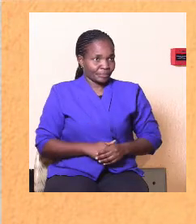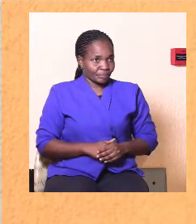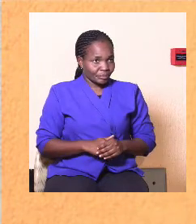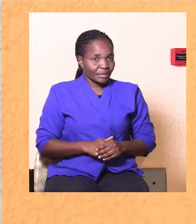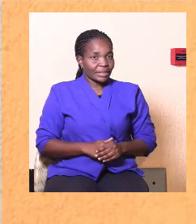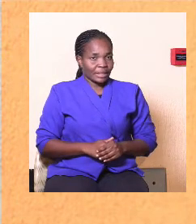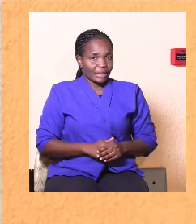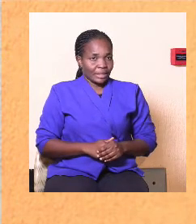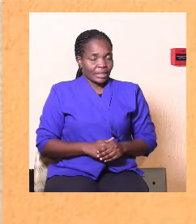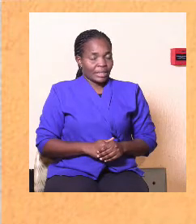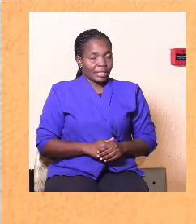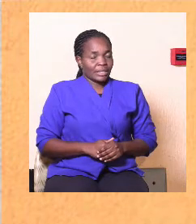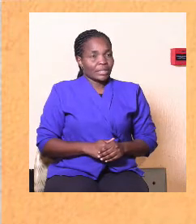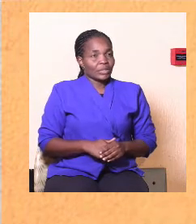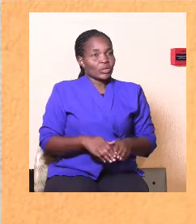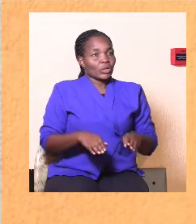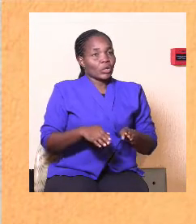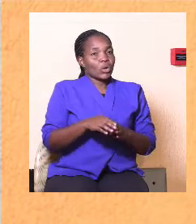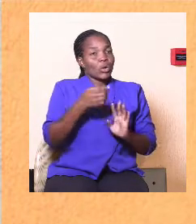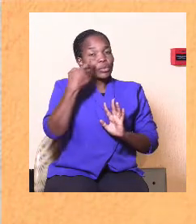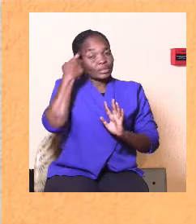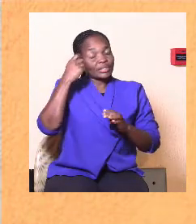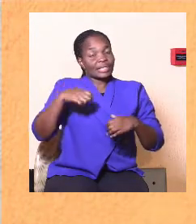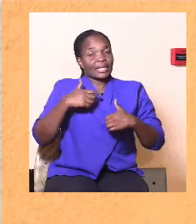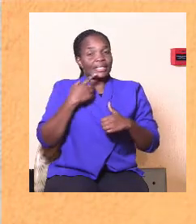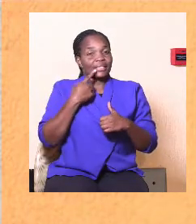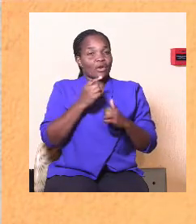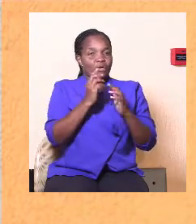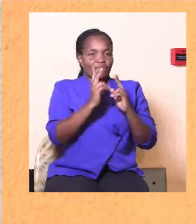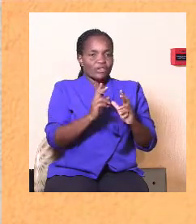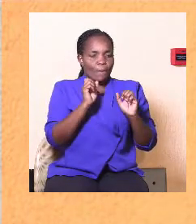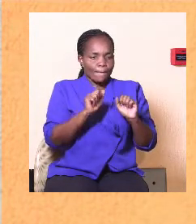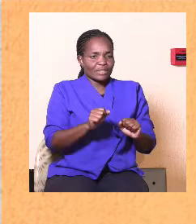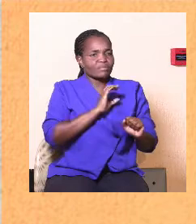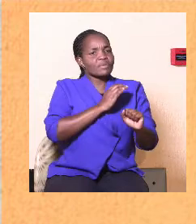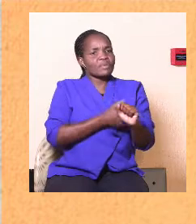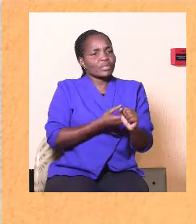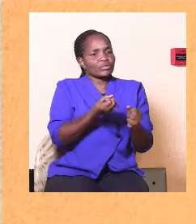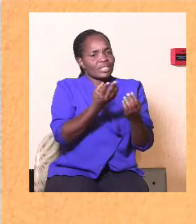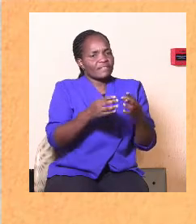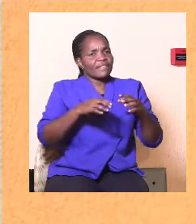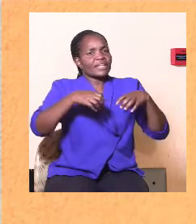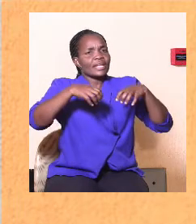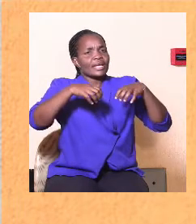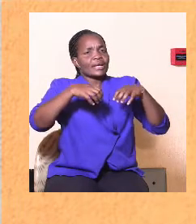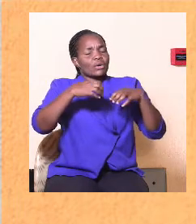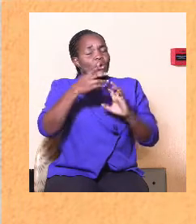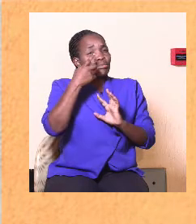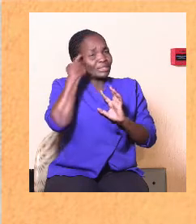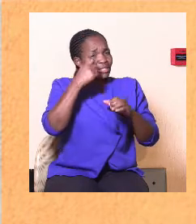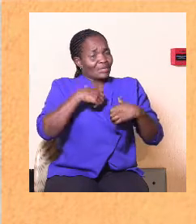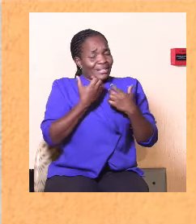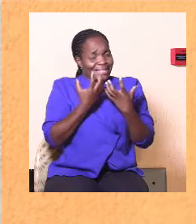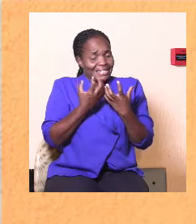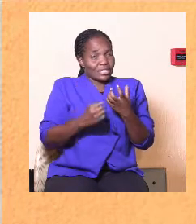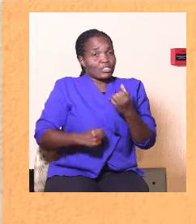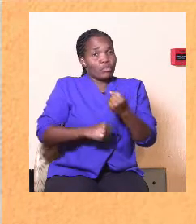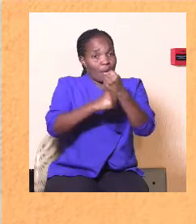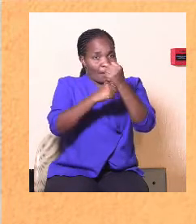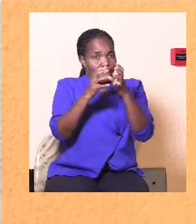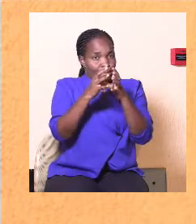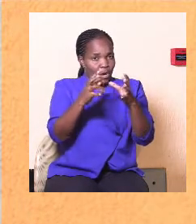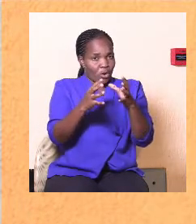Health to ensure that they have all the equipment that they need, they have the medicines that they need to